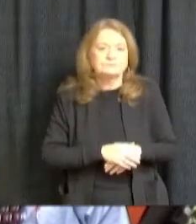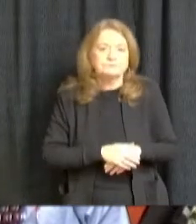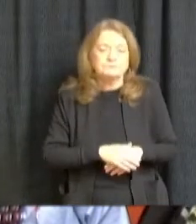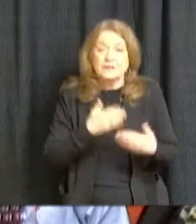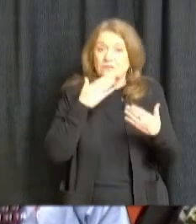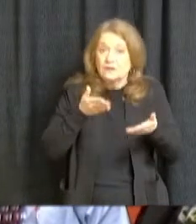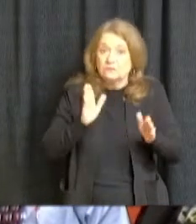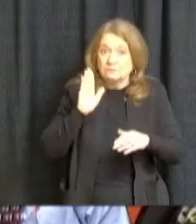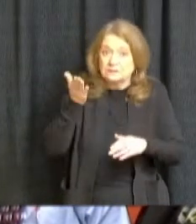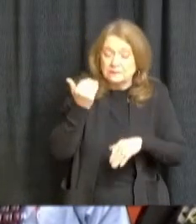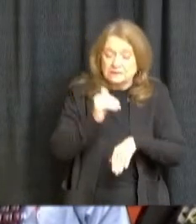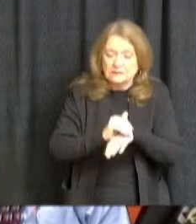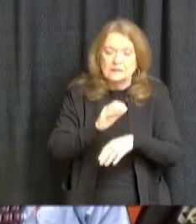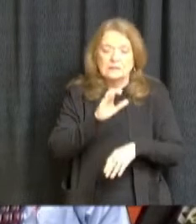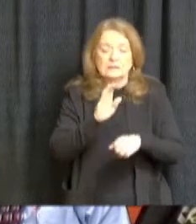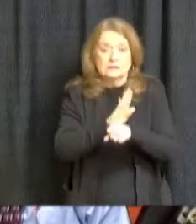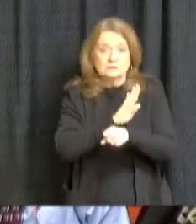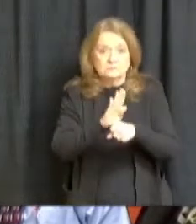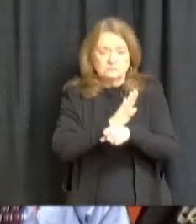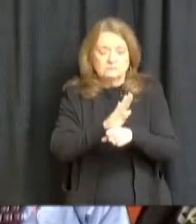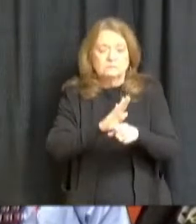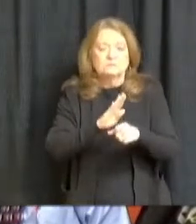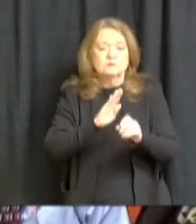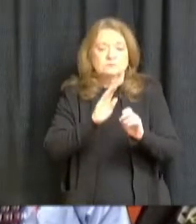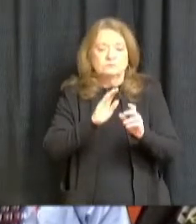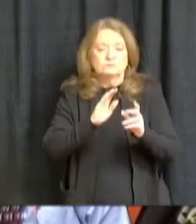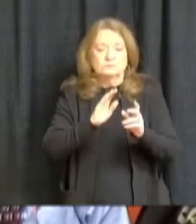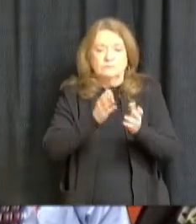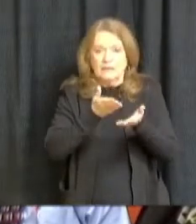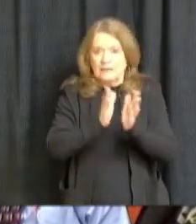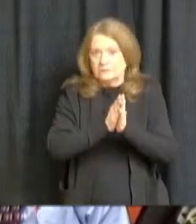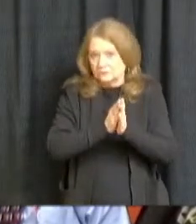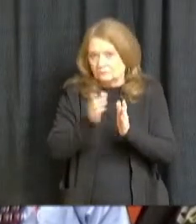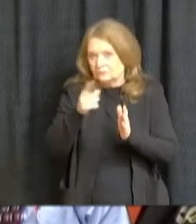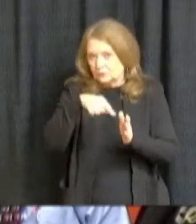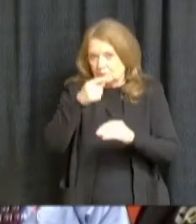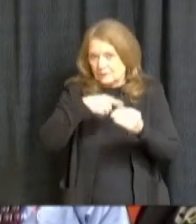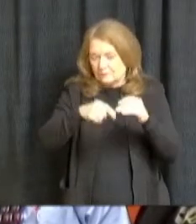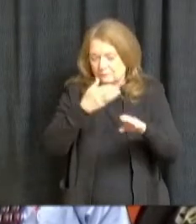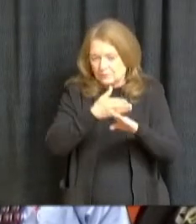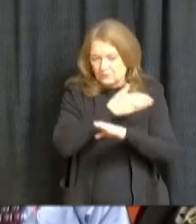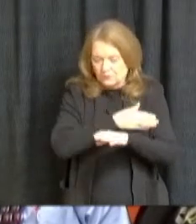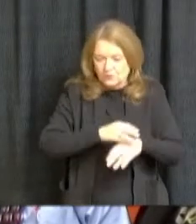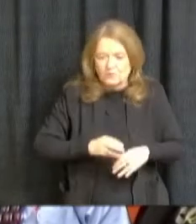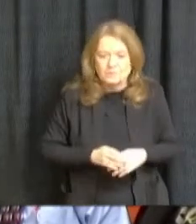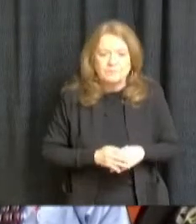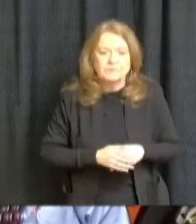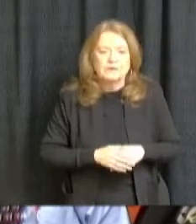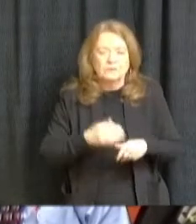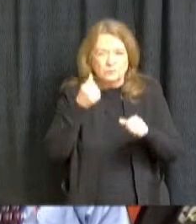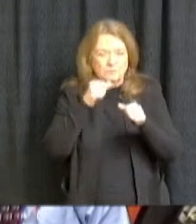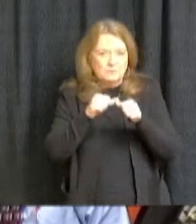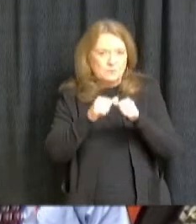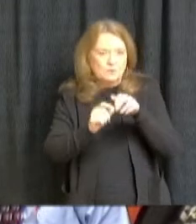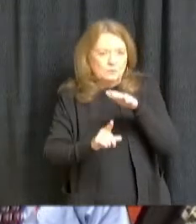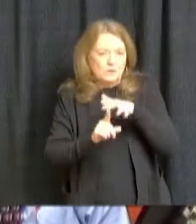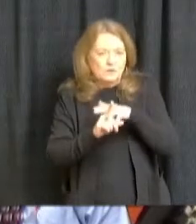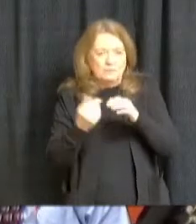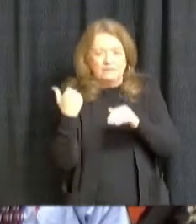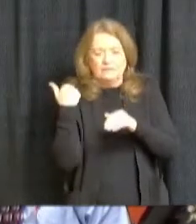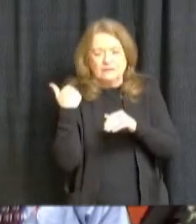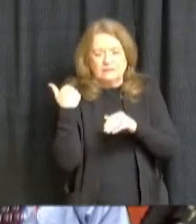So this is a commercial property that we've put in front of you guys before. I know that Tricia brought it up at the last